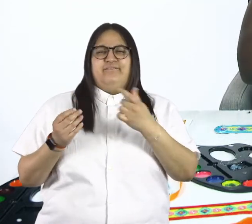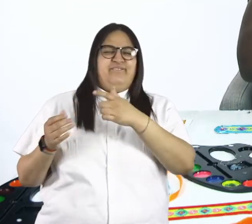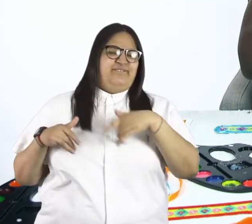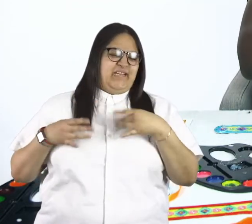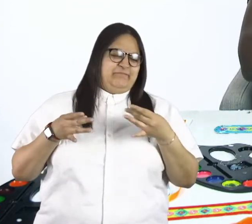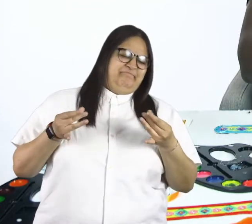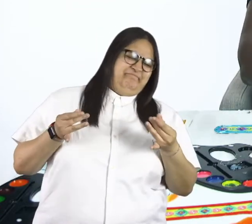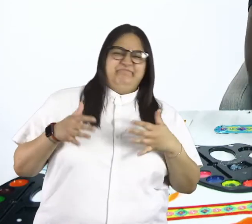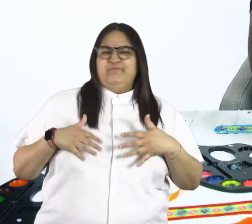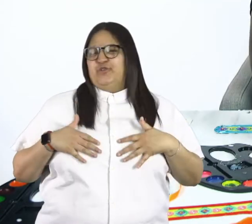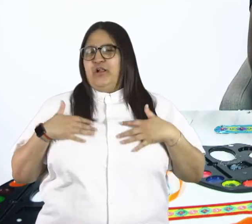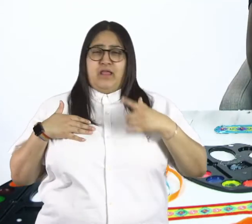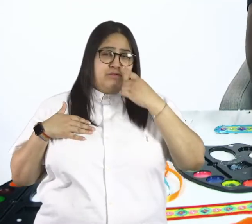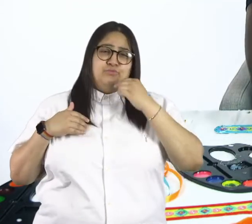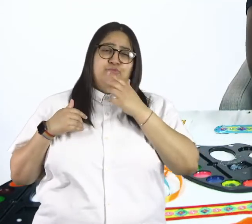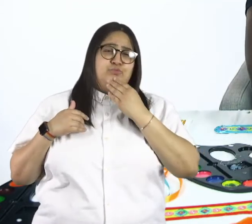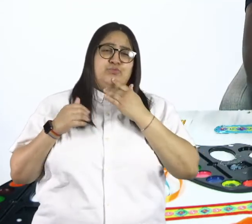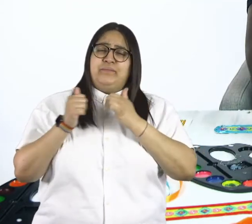Let's get some more out there.